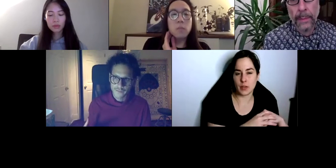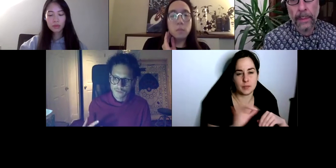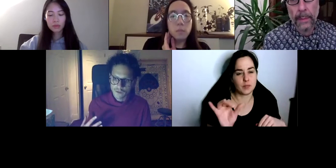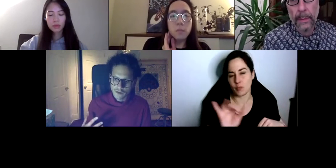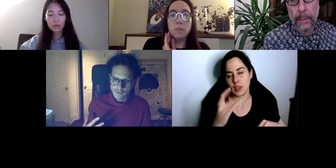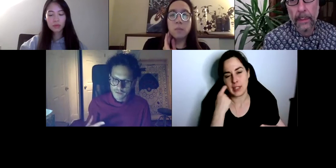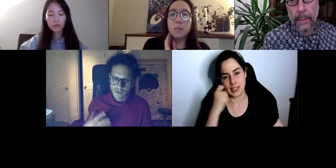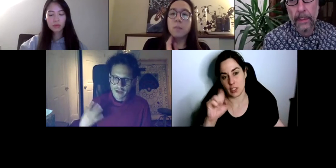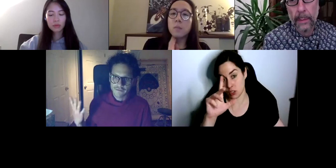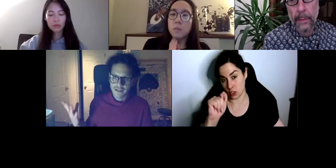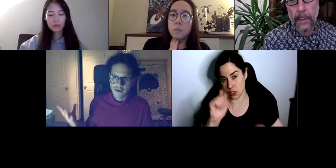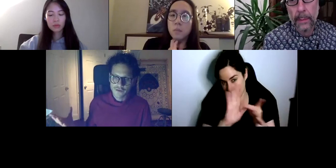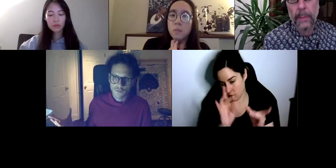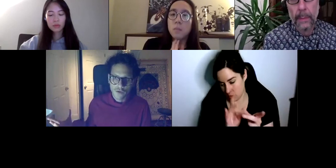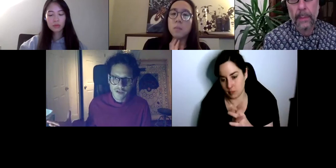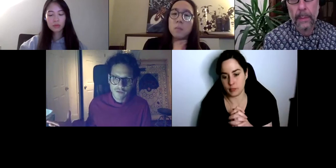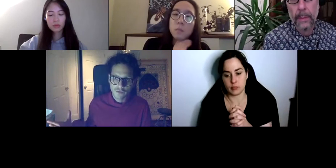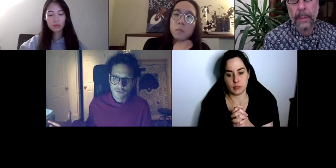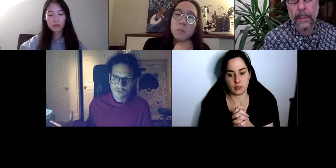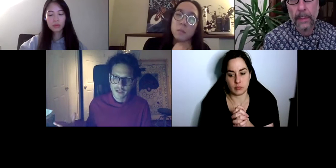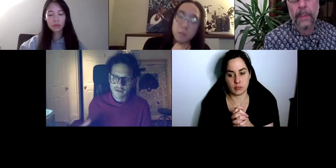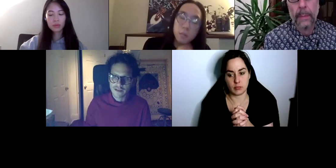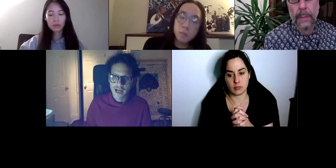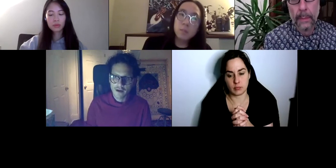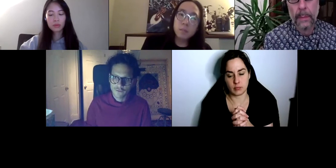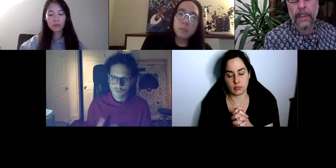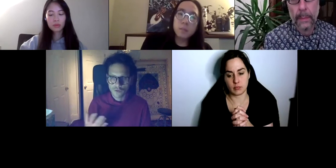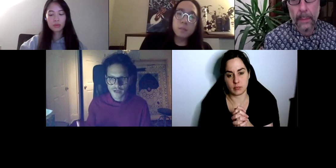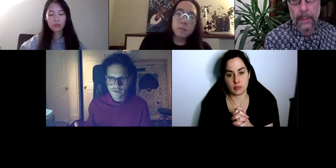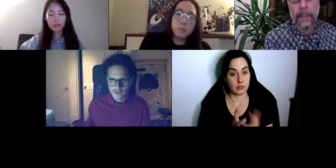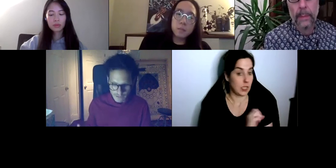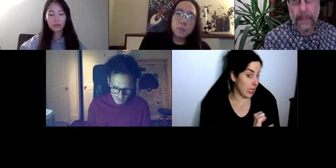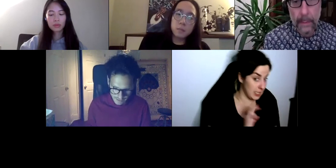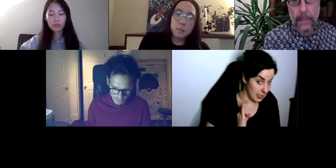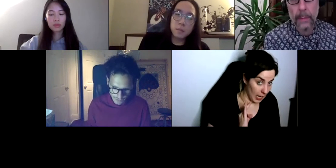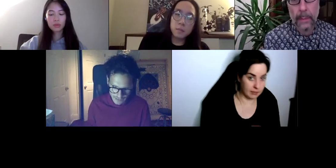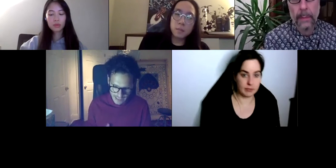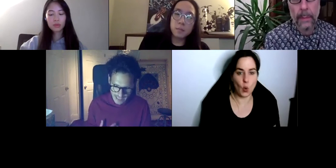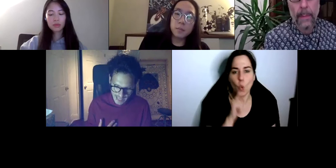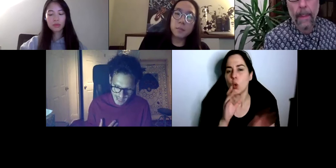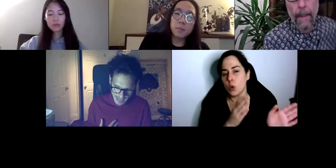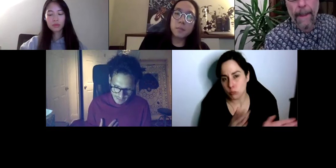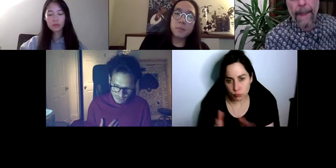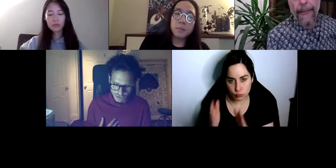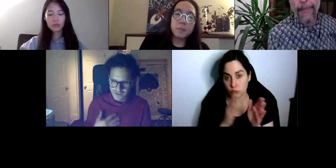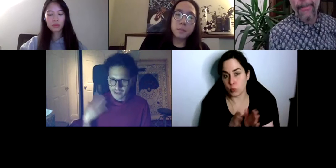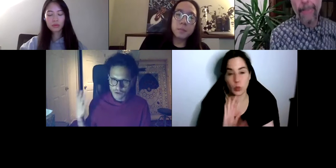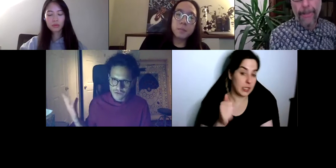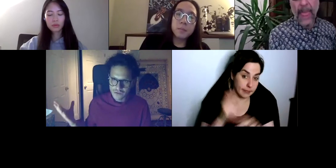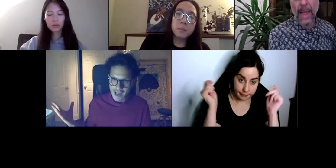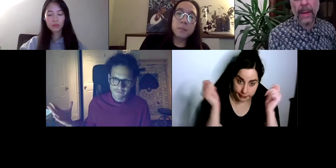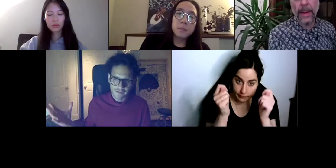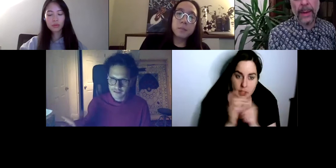the lives that are supported through like the staff or the organizers of these festivals, and just